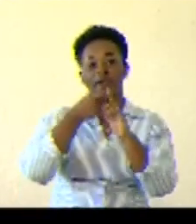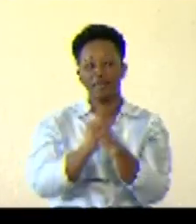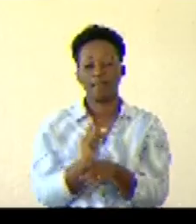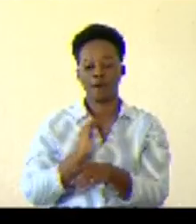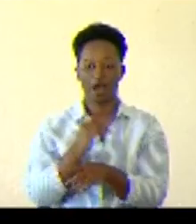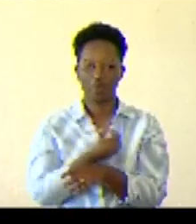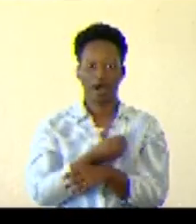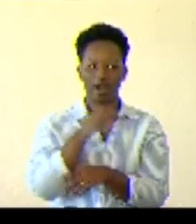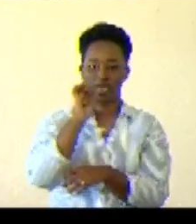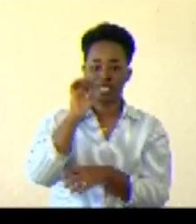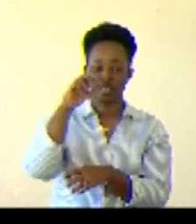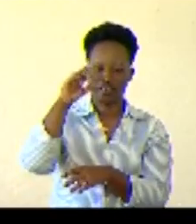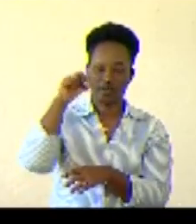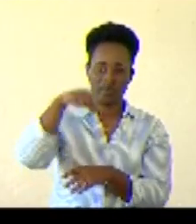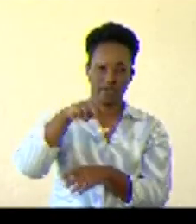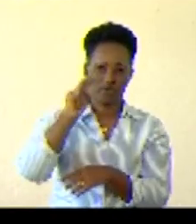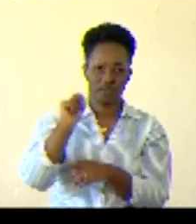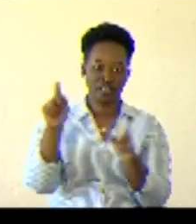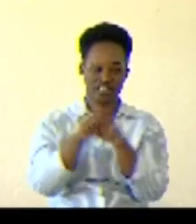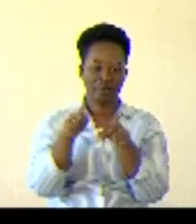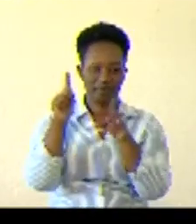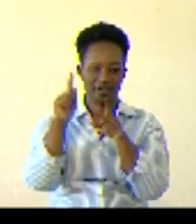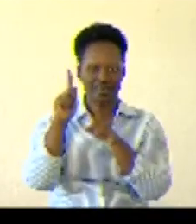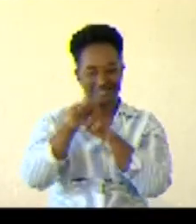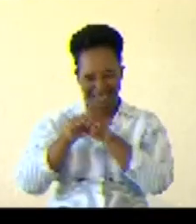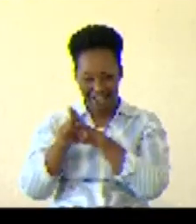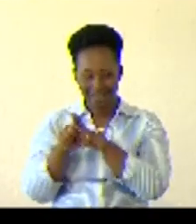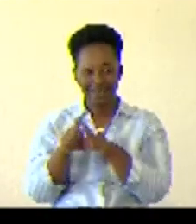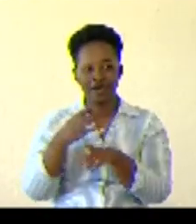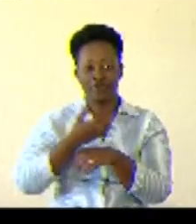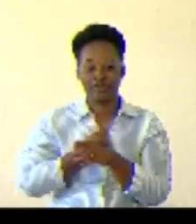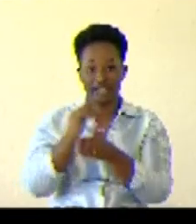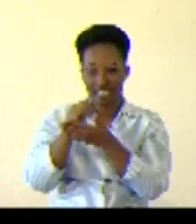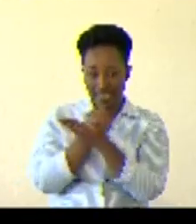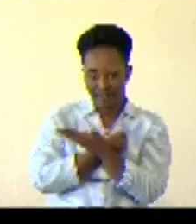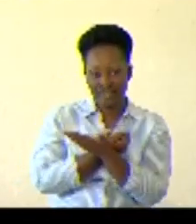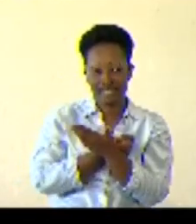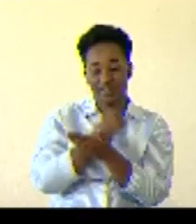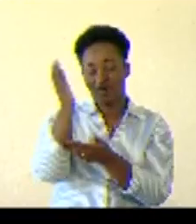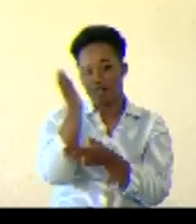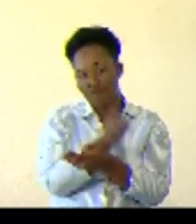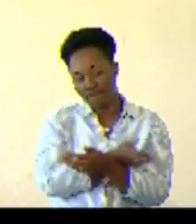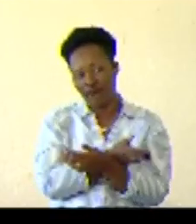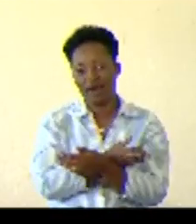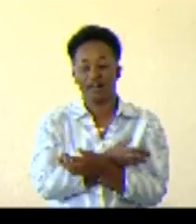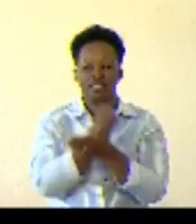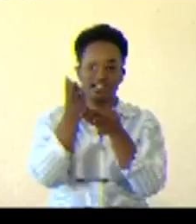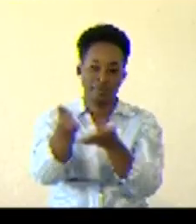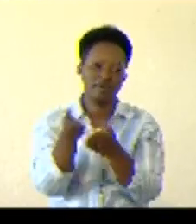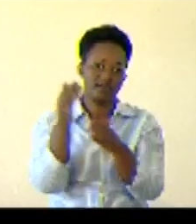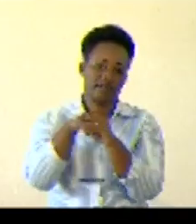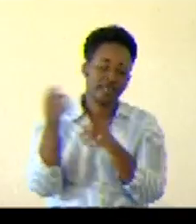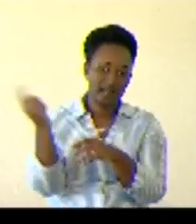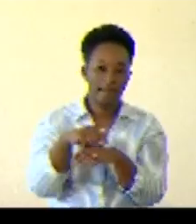our equation star, where we have savings over disposable income equaling 3 out of 10.